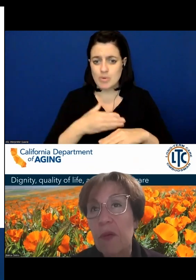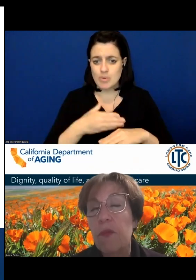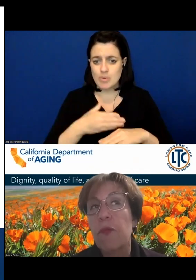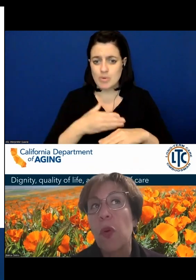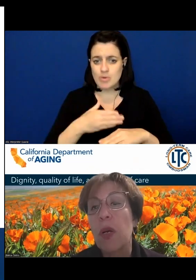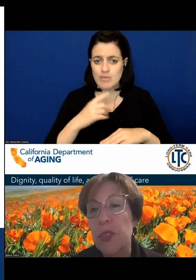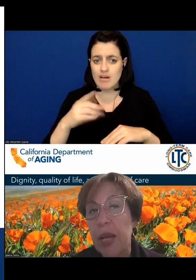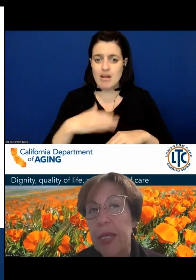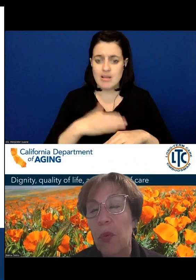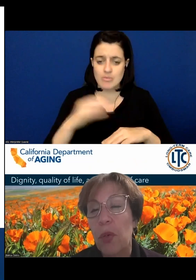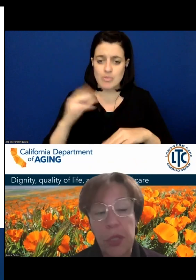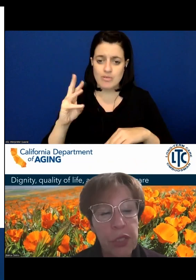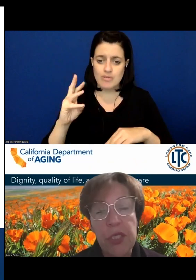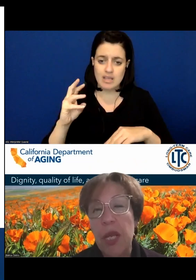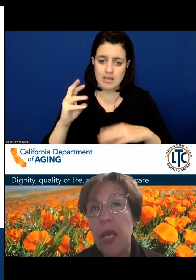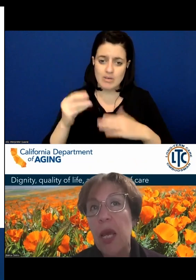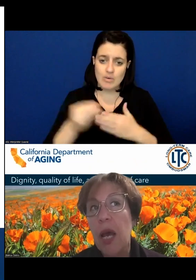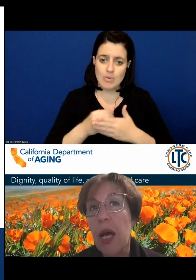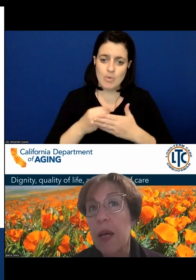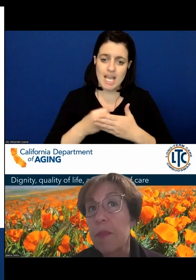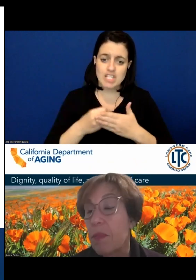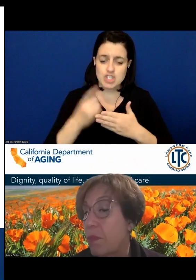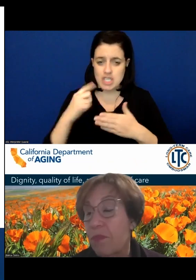wages for direct care workers,